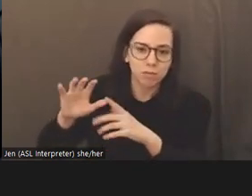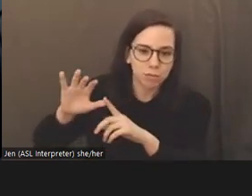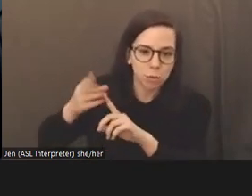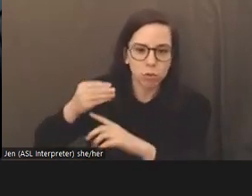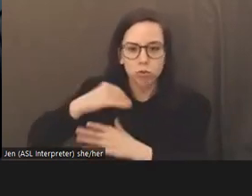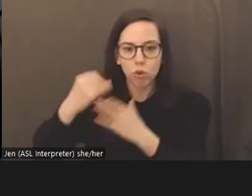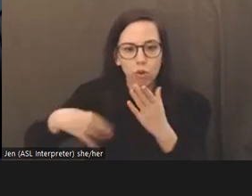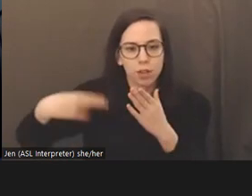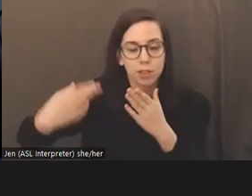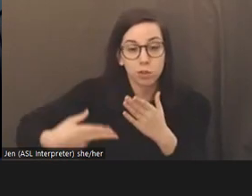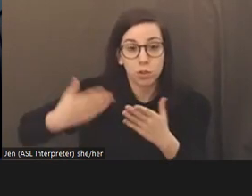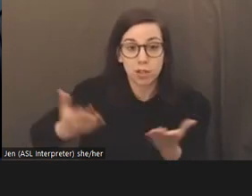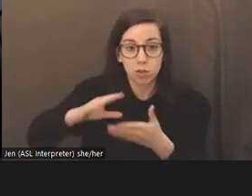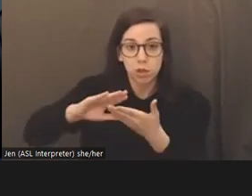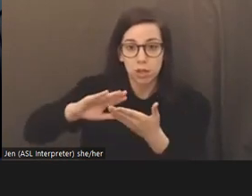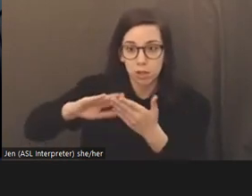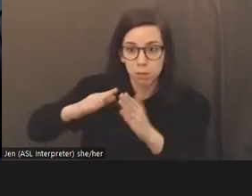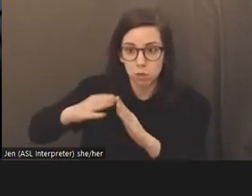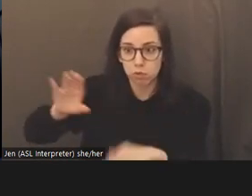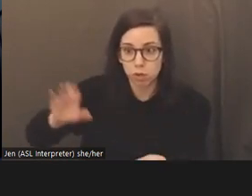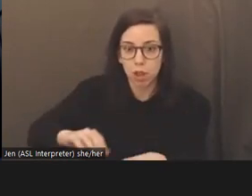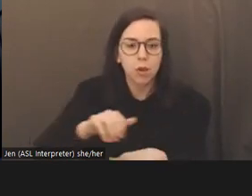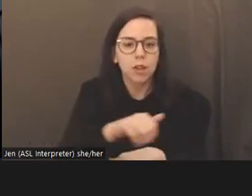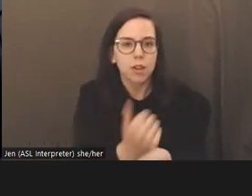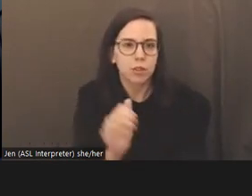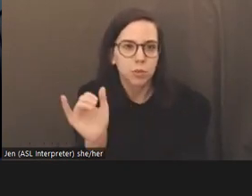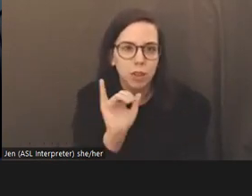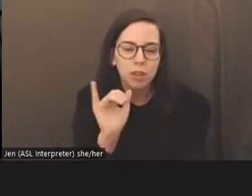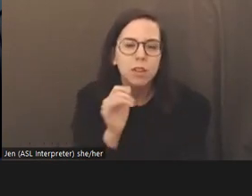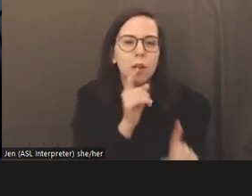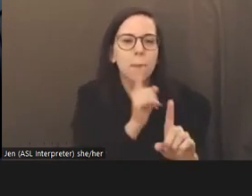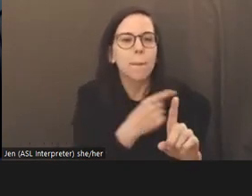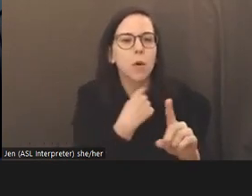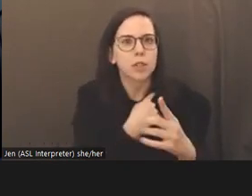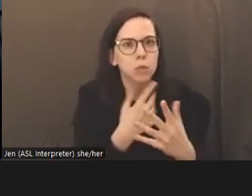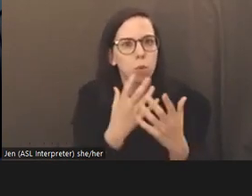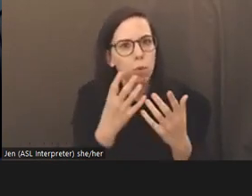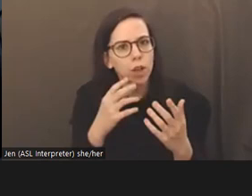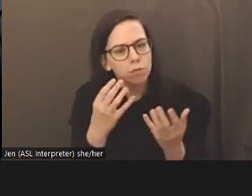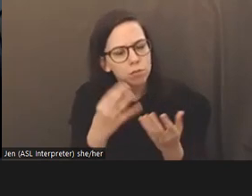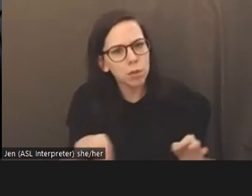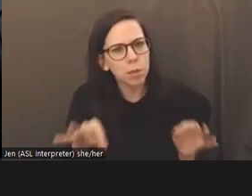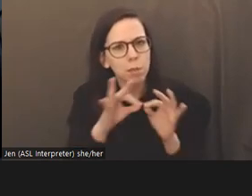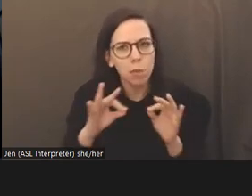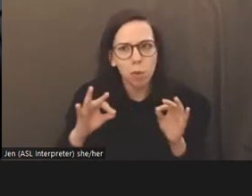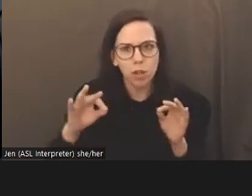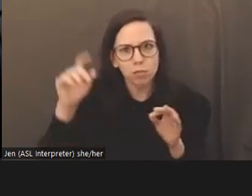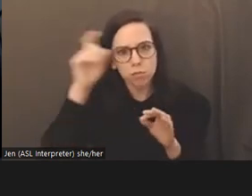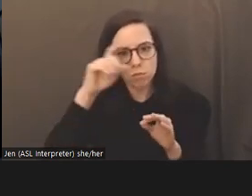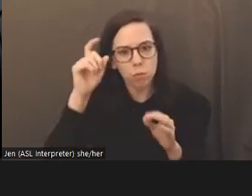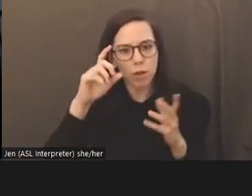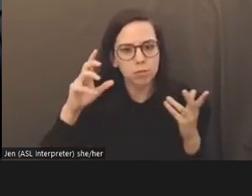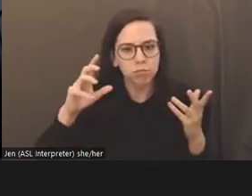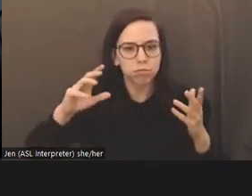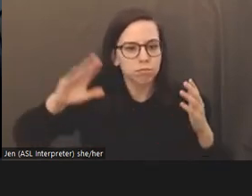of our mission, and we are glad to continue bringing insightful, meaningful, and impactful lectures and programs to the community. Before we